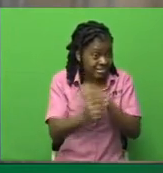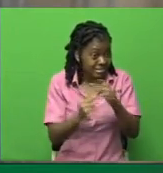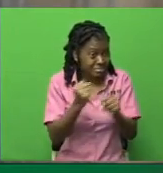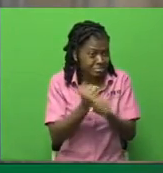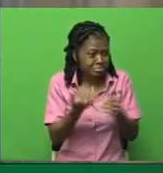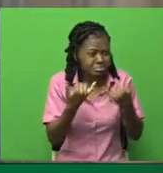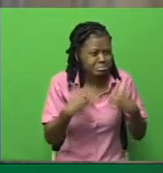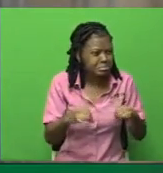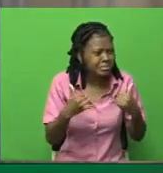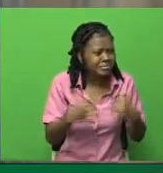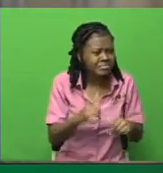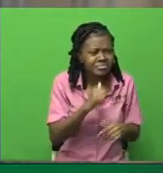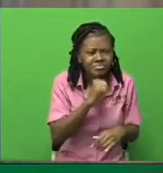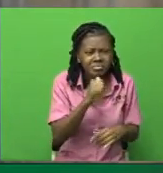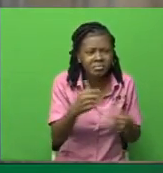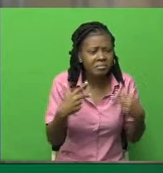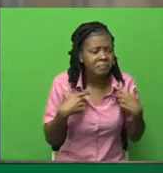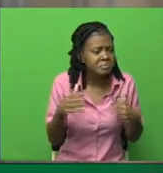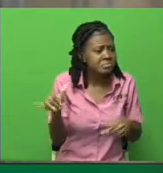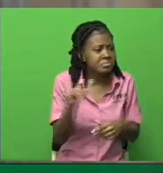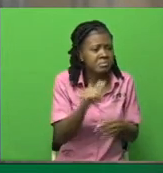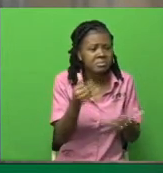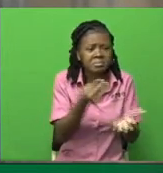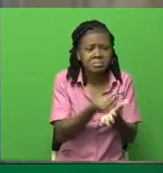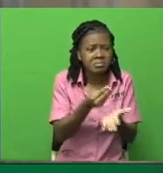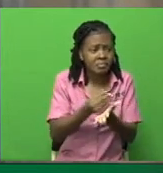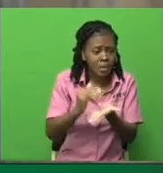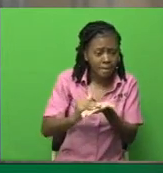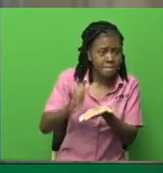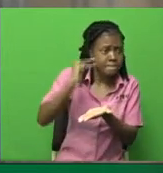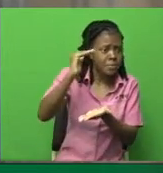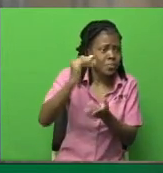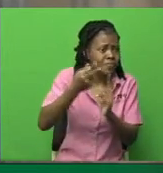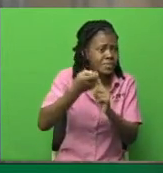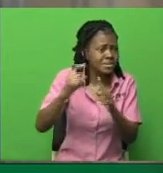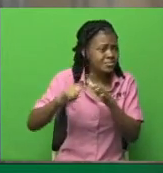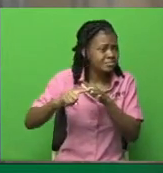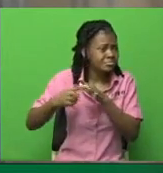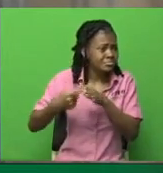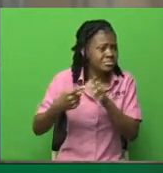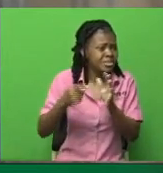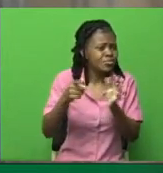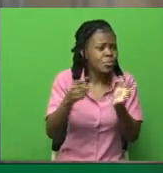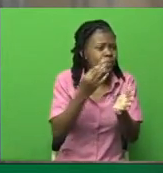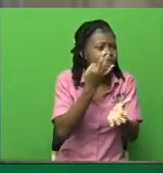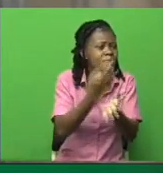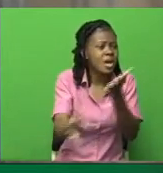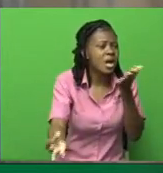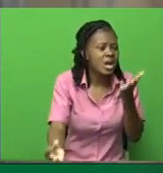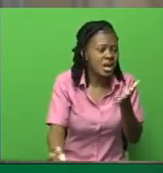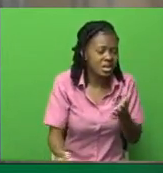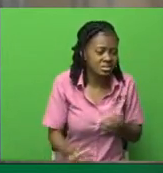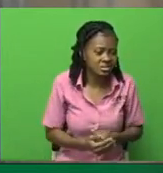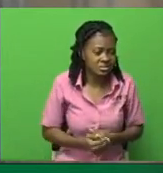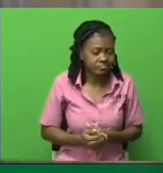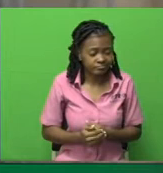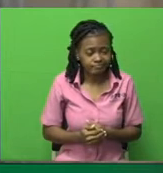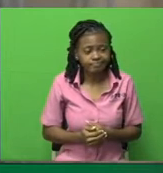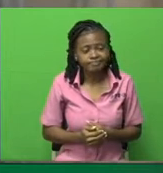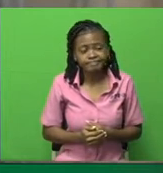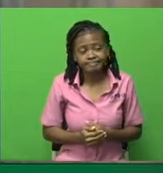from what he had at the start and that in my respect review indicates failure on the part of this government